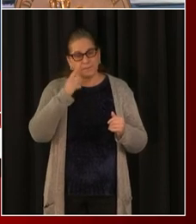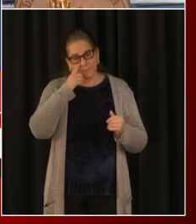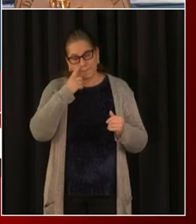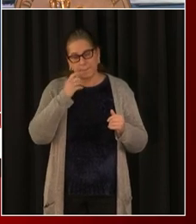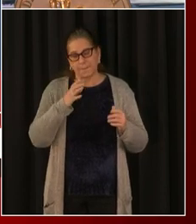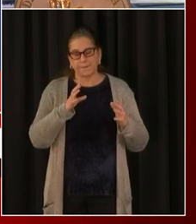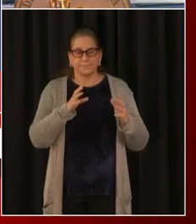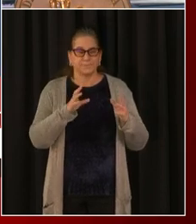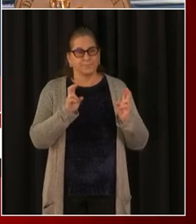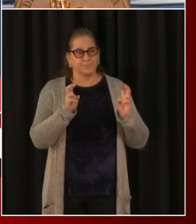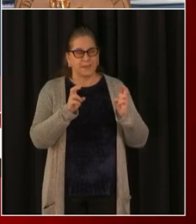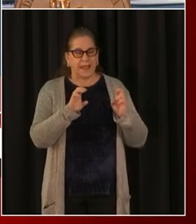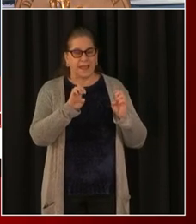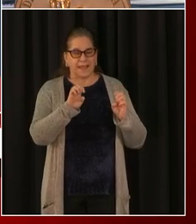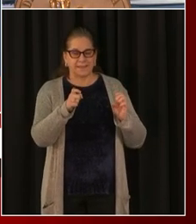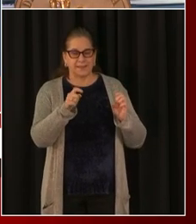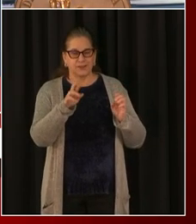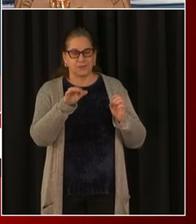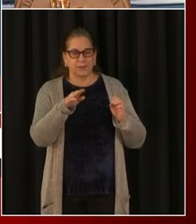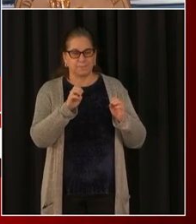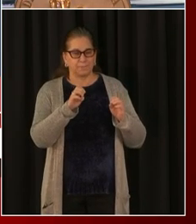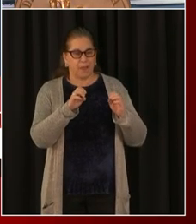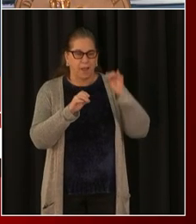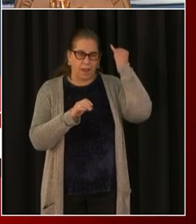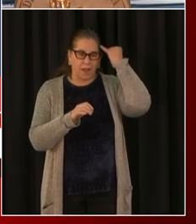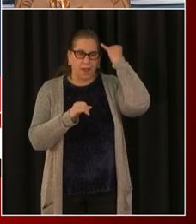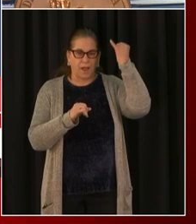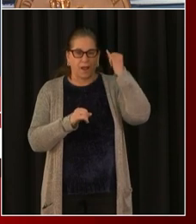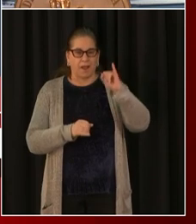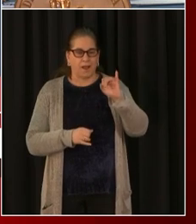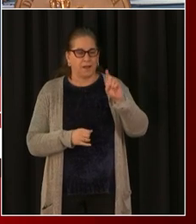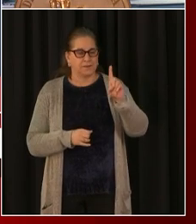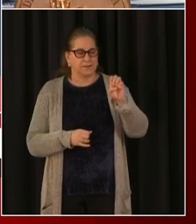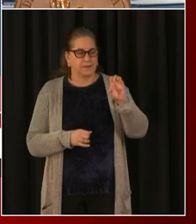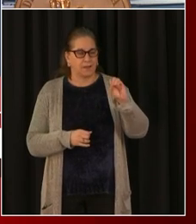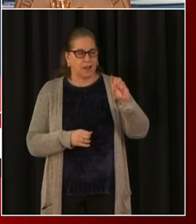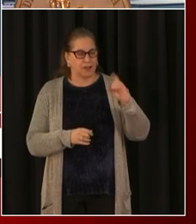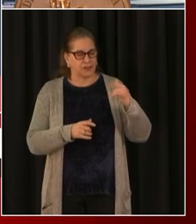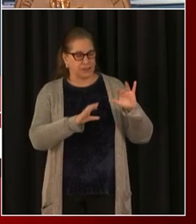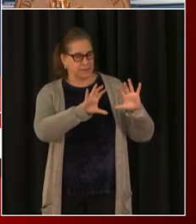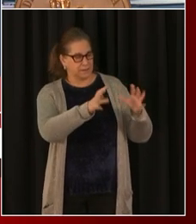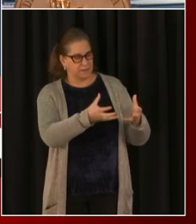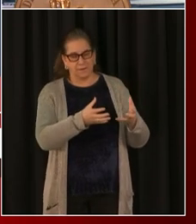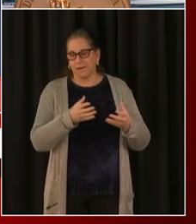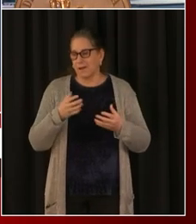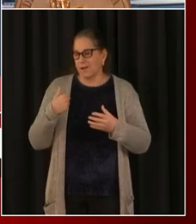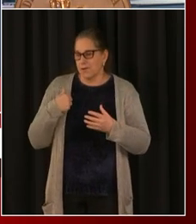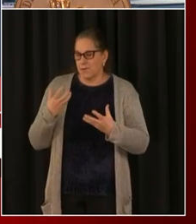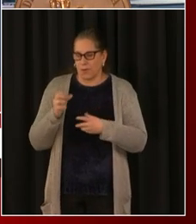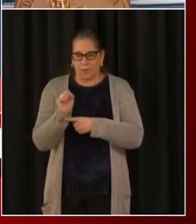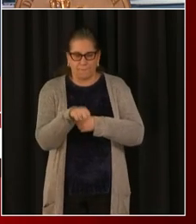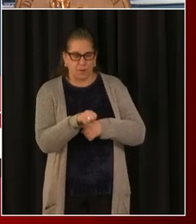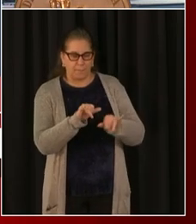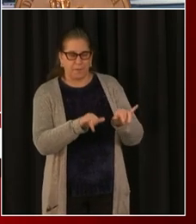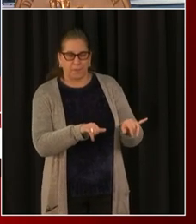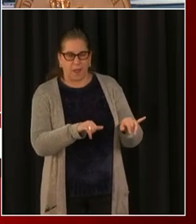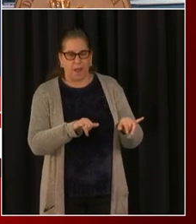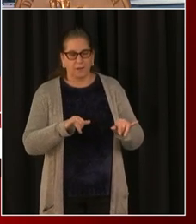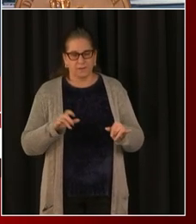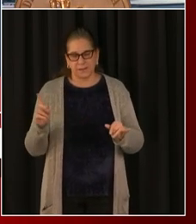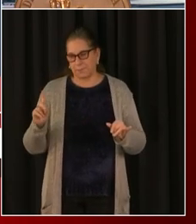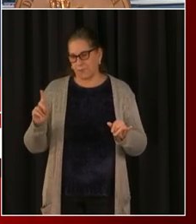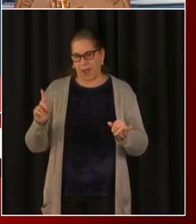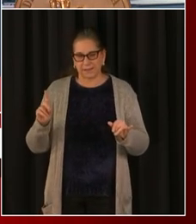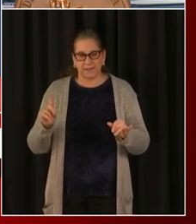I want to once again thank the men and women of the Metropolitan Police Department and D.C. Fire and EMS. When